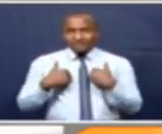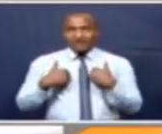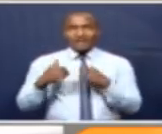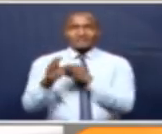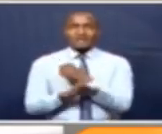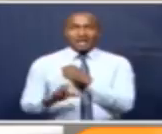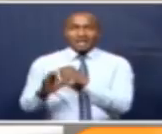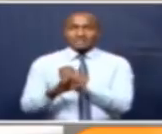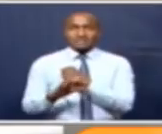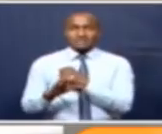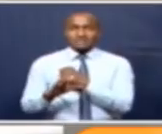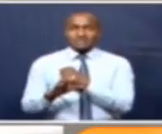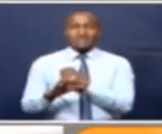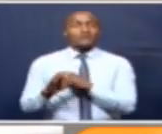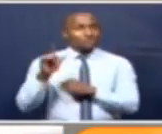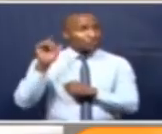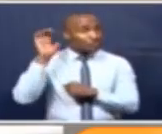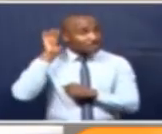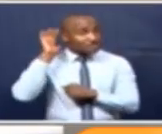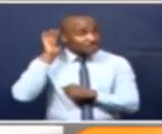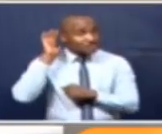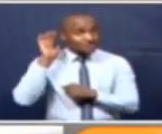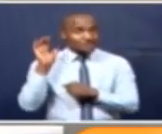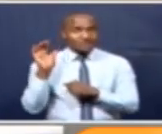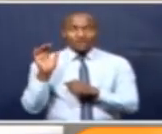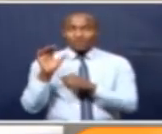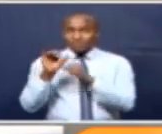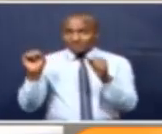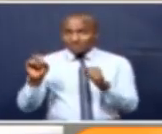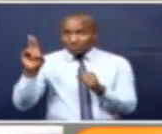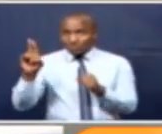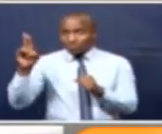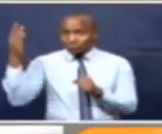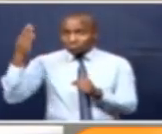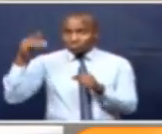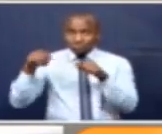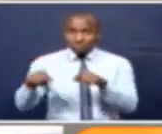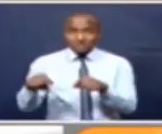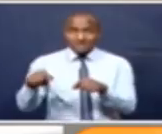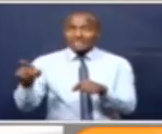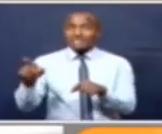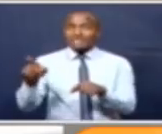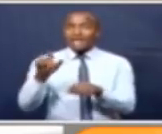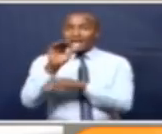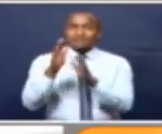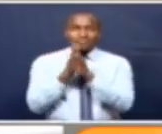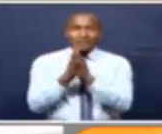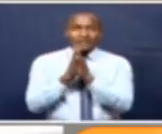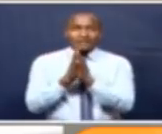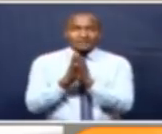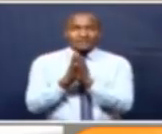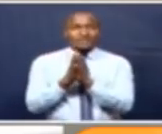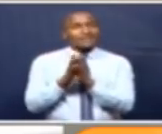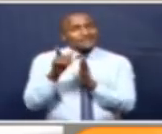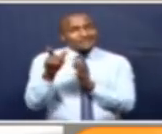I again, you know, listened very carefully to His Excellency Uhuru Kenyatta's statement today, his appeal for prayers. That's exactly the kind